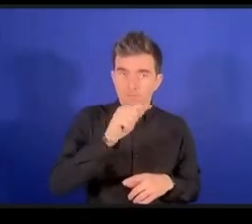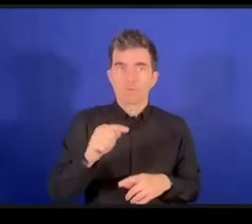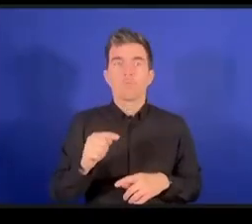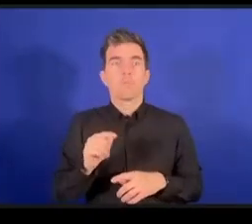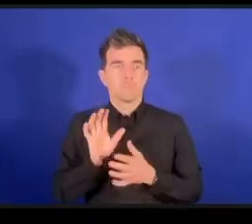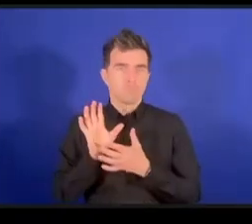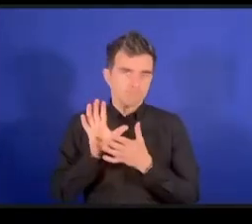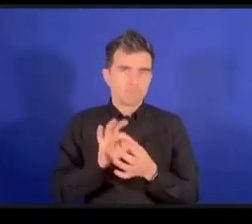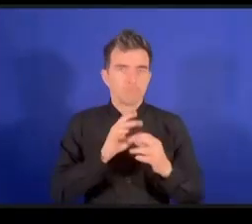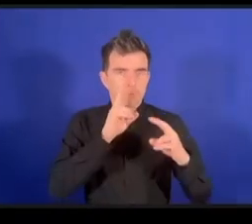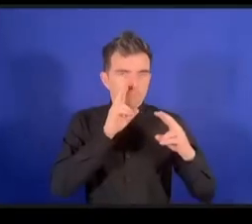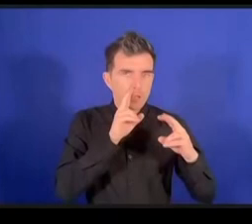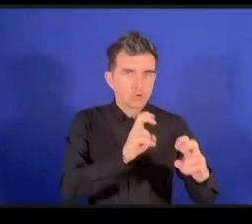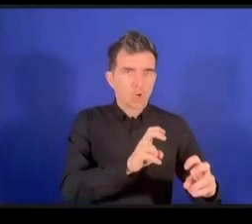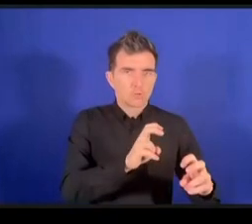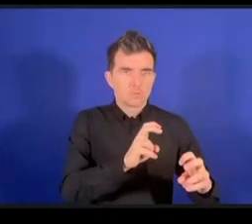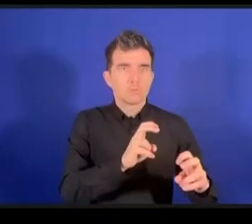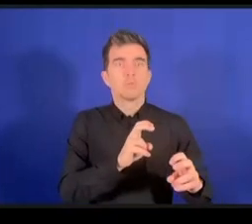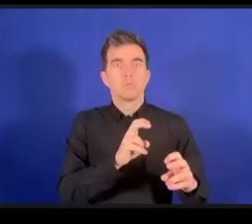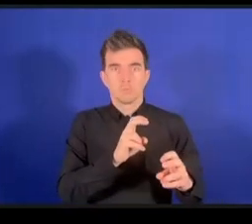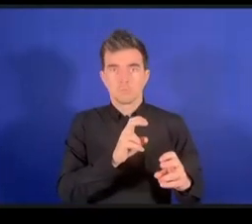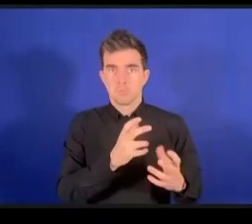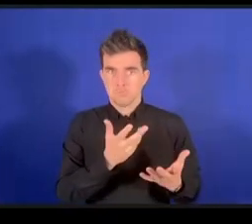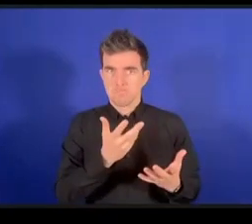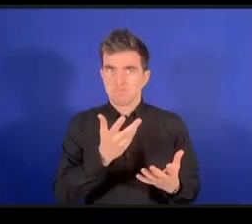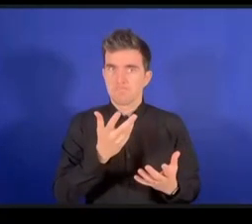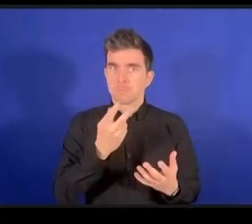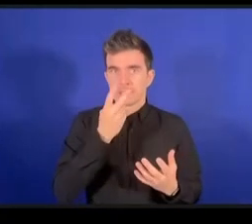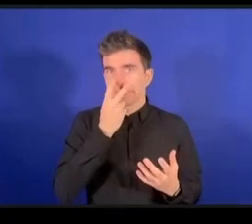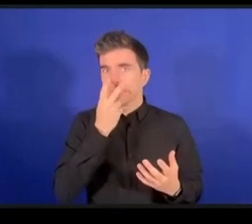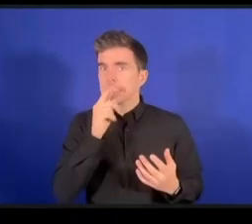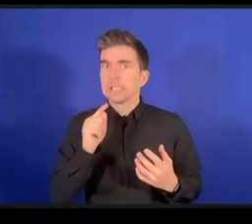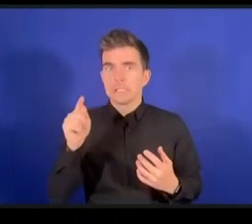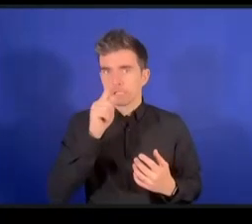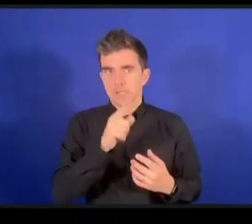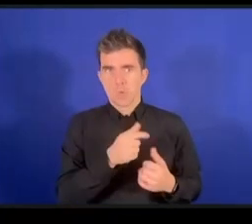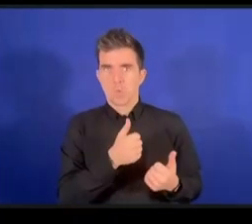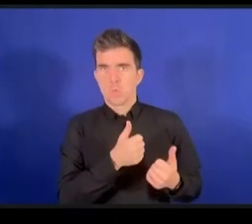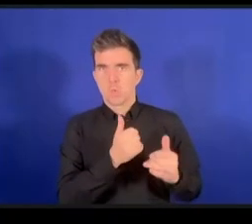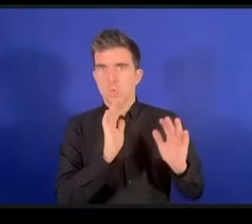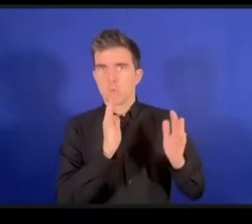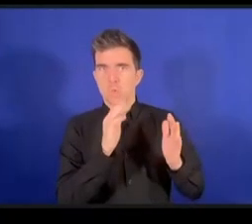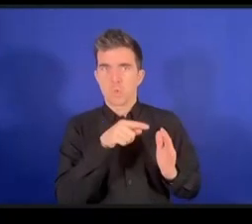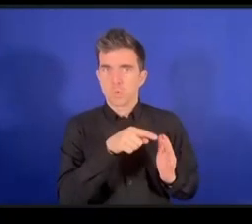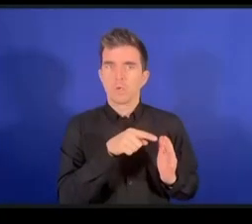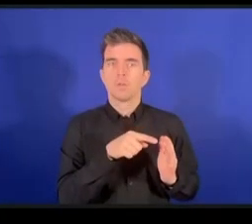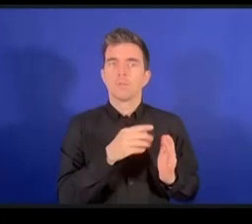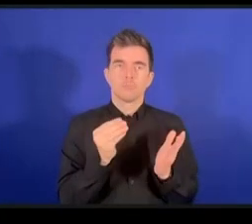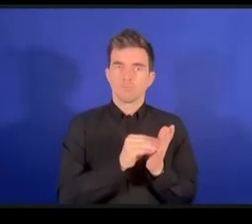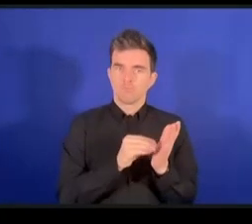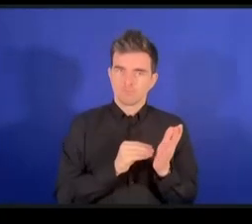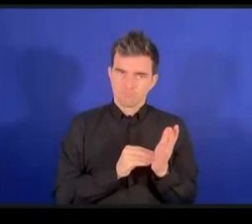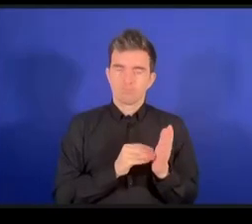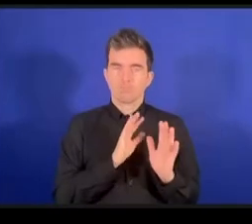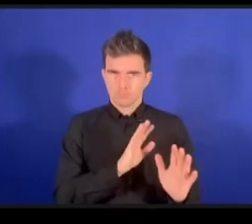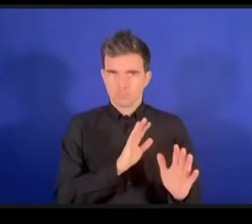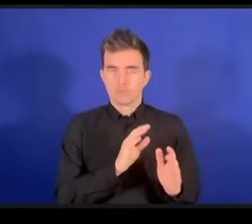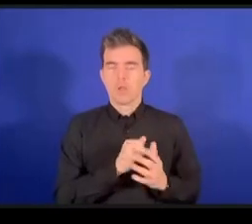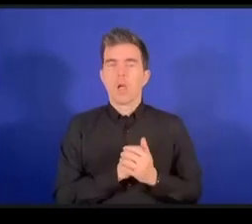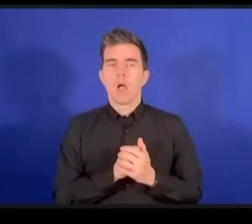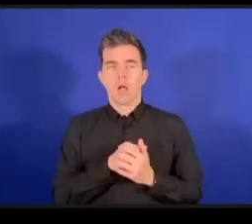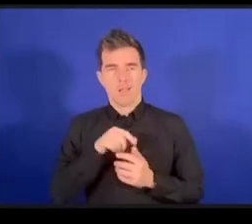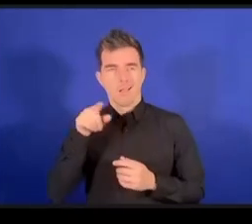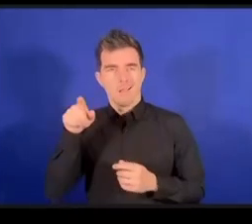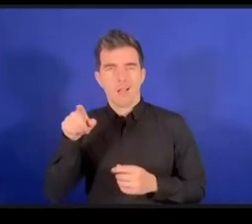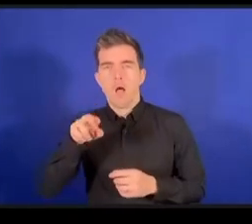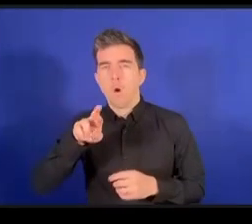reports that Rajendra has already handed out, while other dynamic coalitions are more in the field